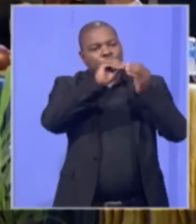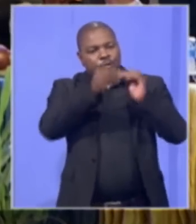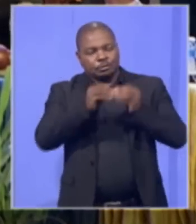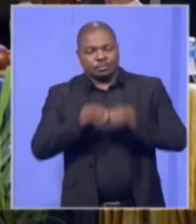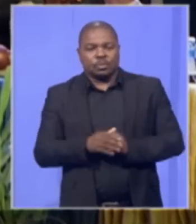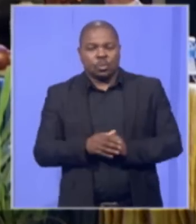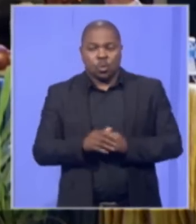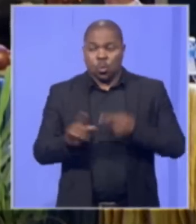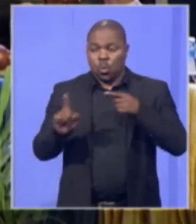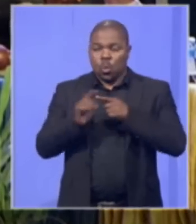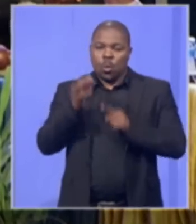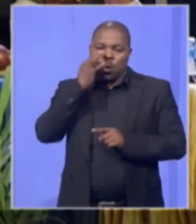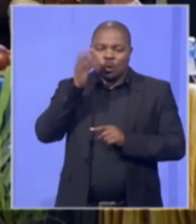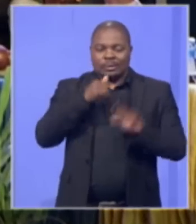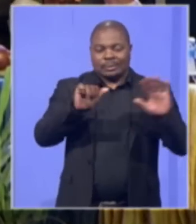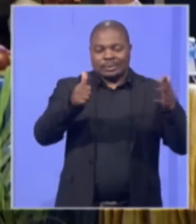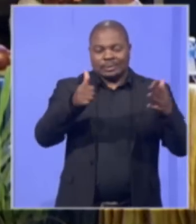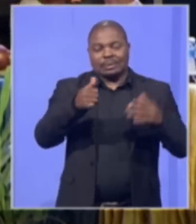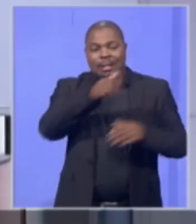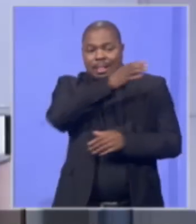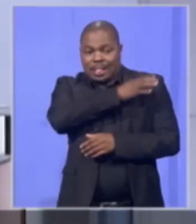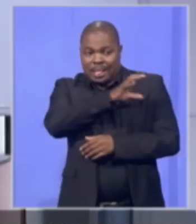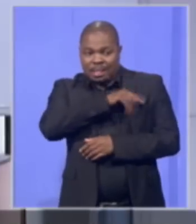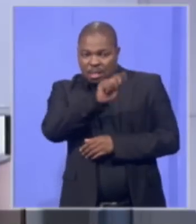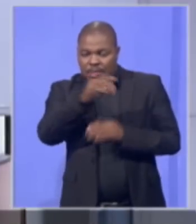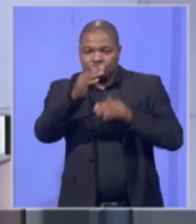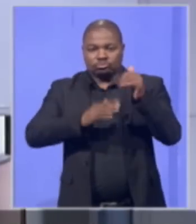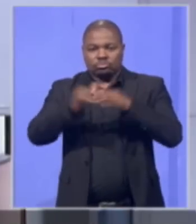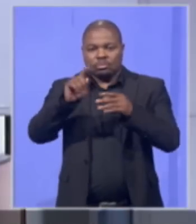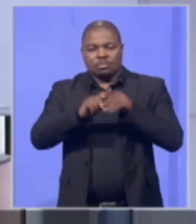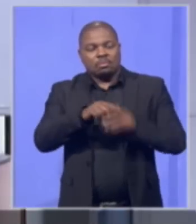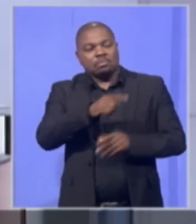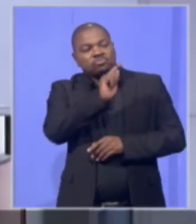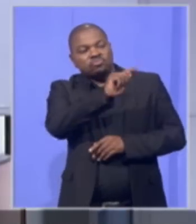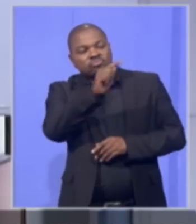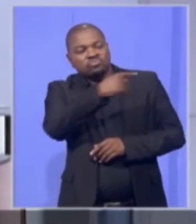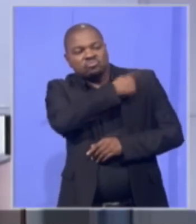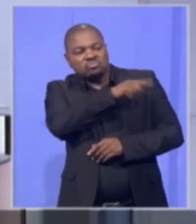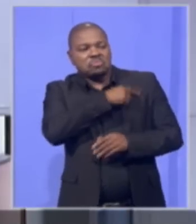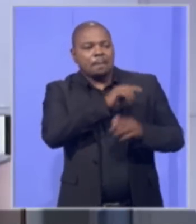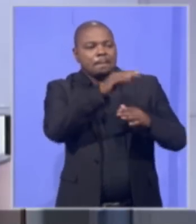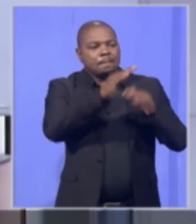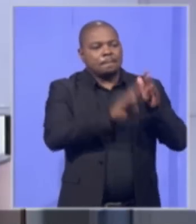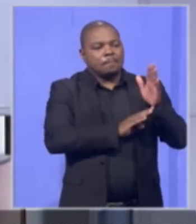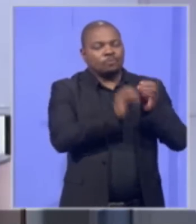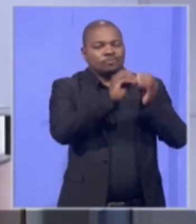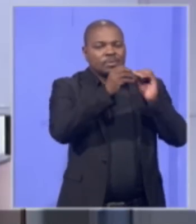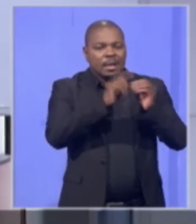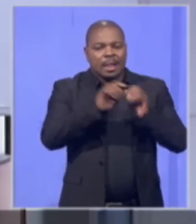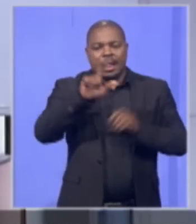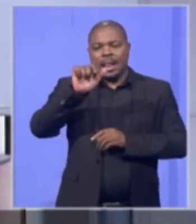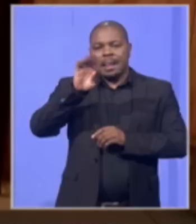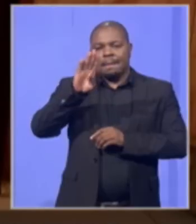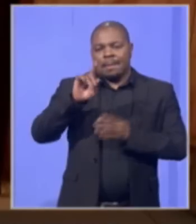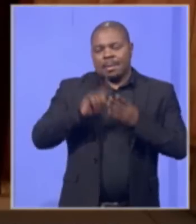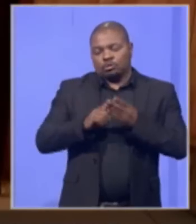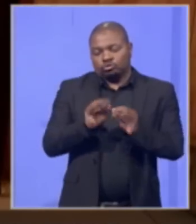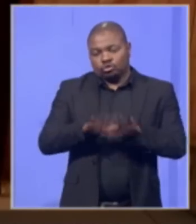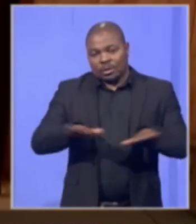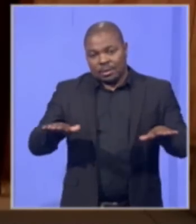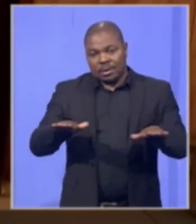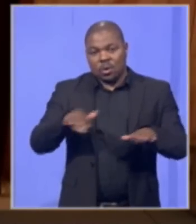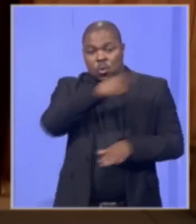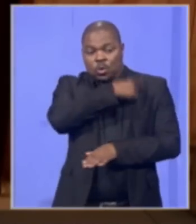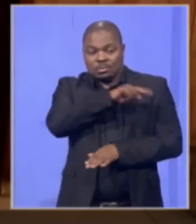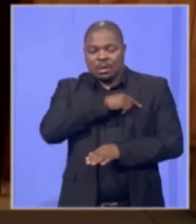tlile go agiwa ditleliniki di le 3 le go tlhabololwa ga maokelo, dilaboratori ga mmogo le maokelo a bana mo ngwageng o tlang